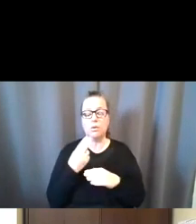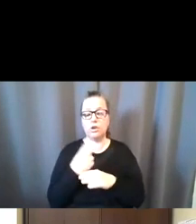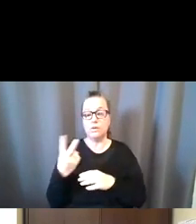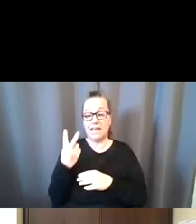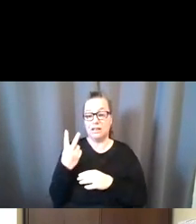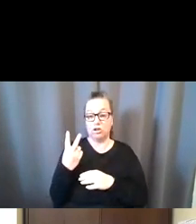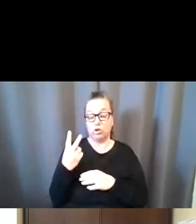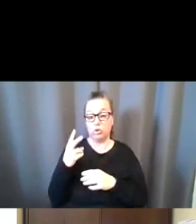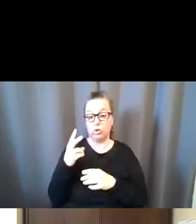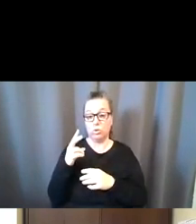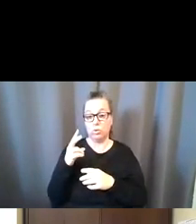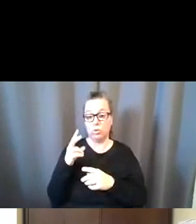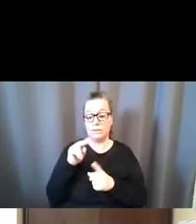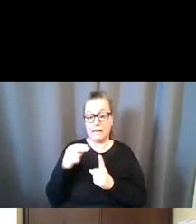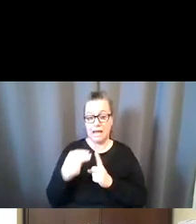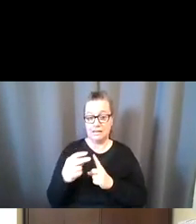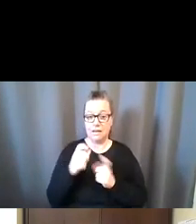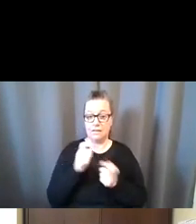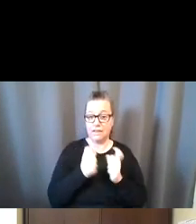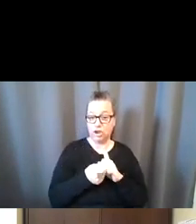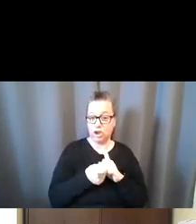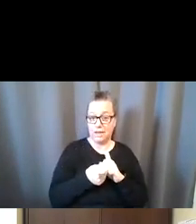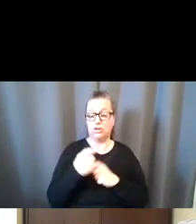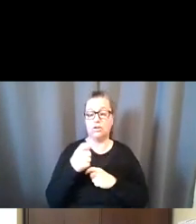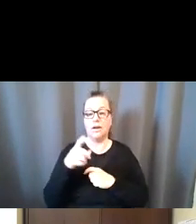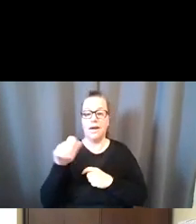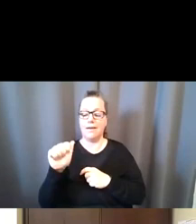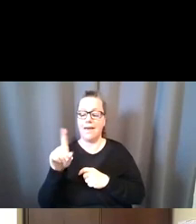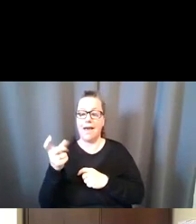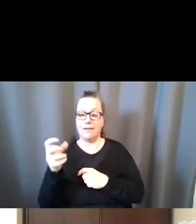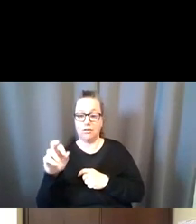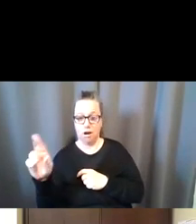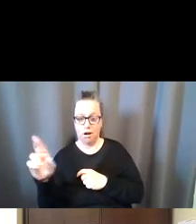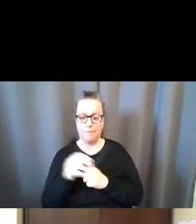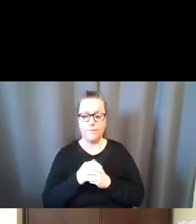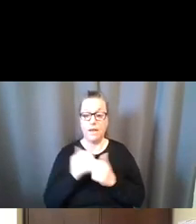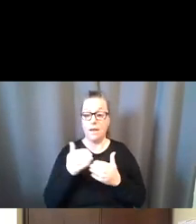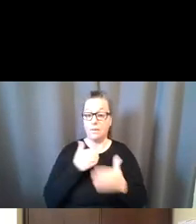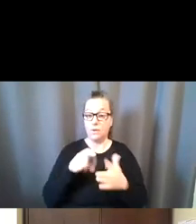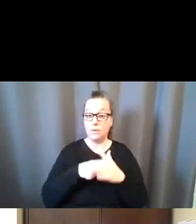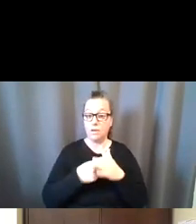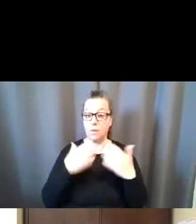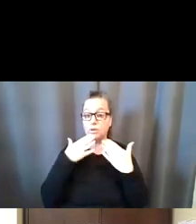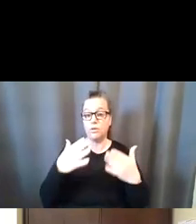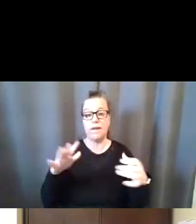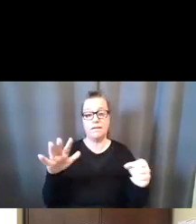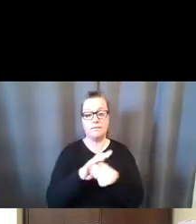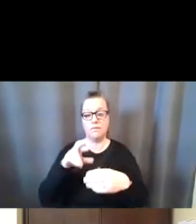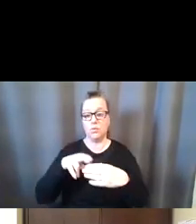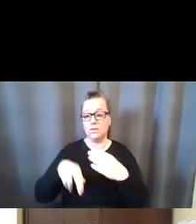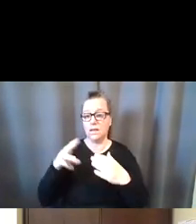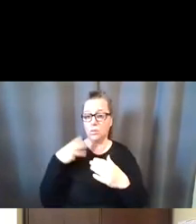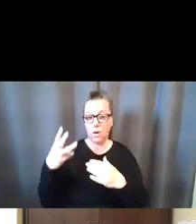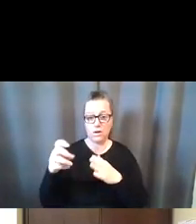change coin and ADKAR to unlock change. Before we jump in, I do want to thank the entire Results Washington